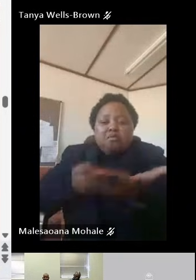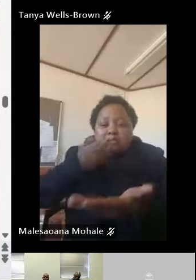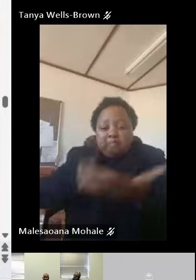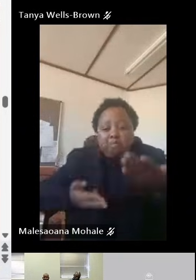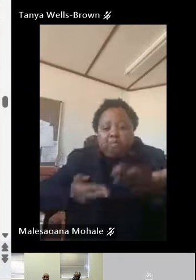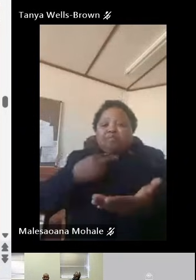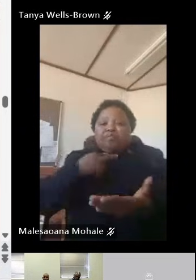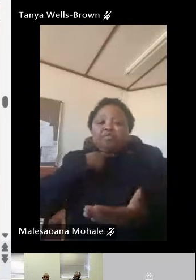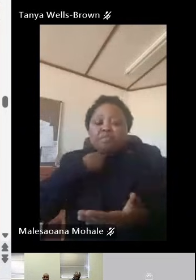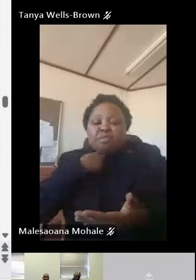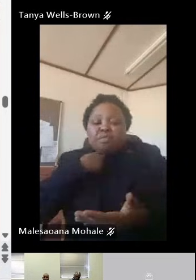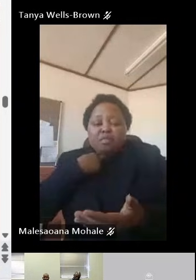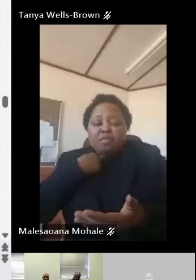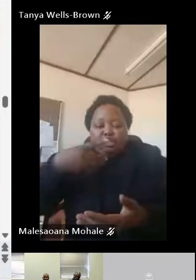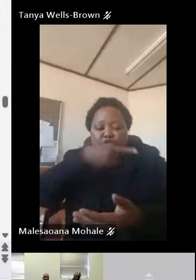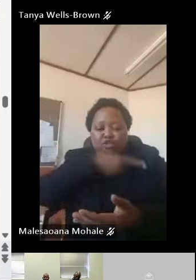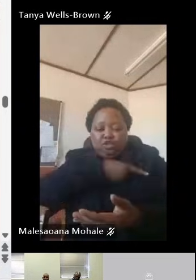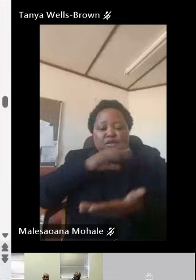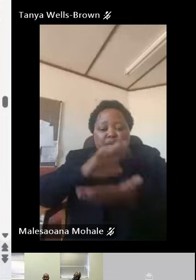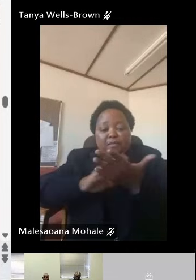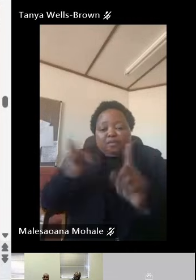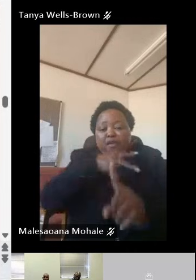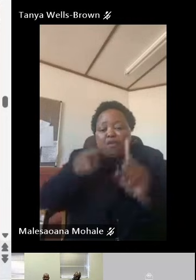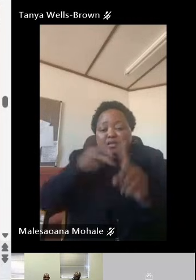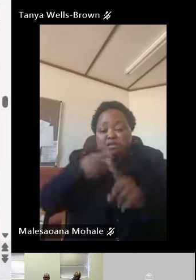are experiencing.